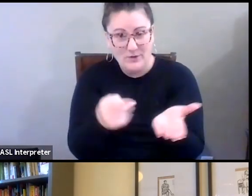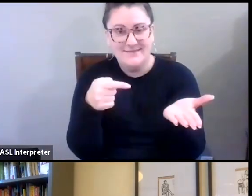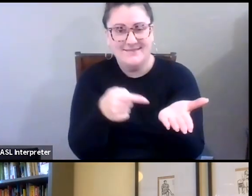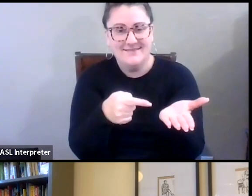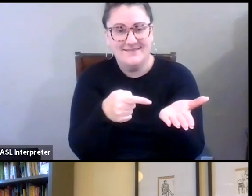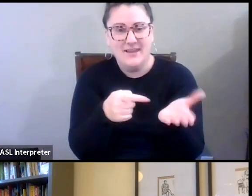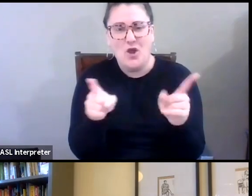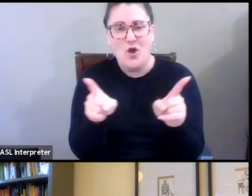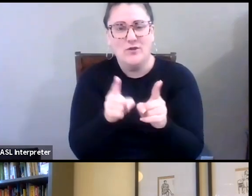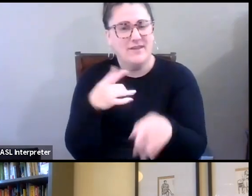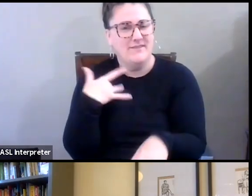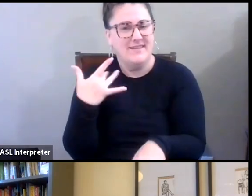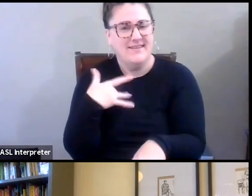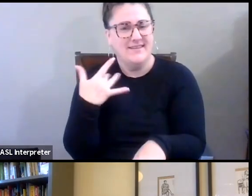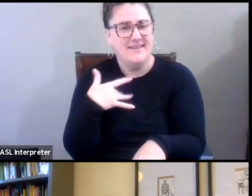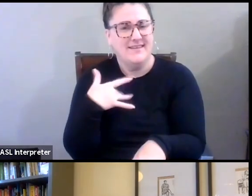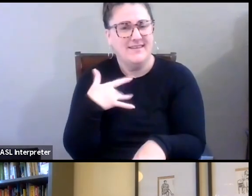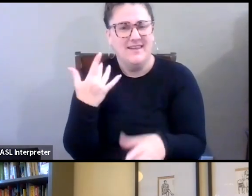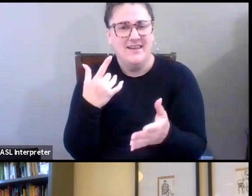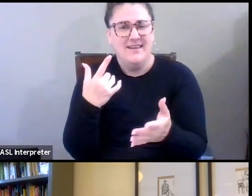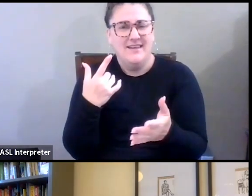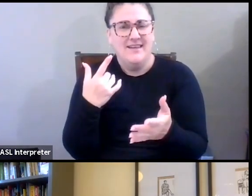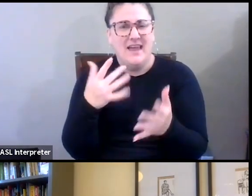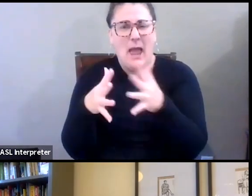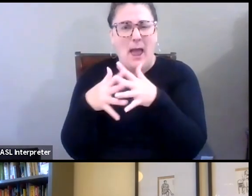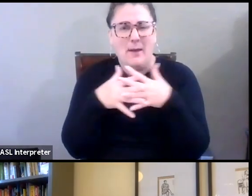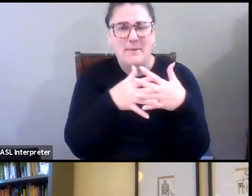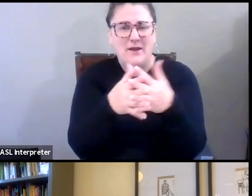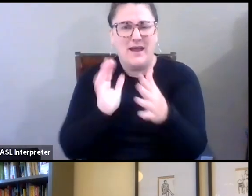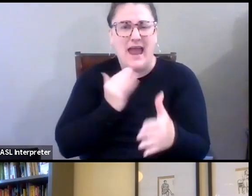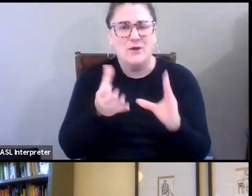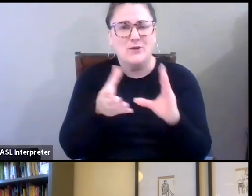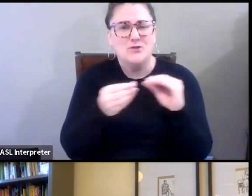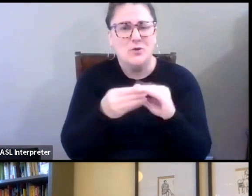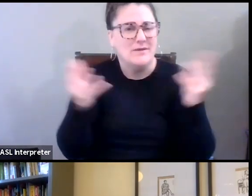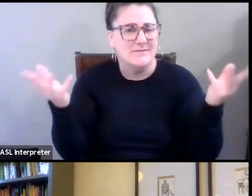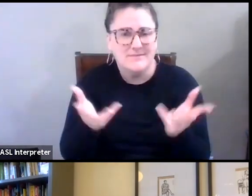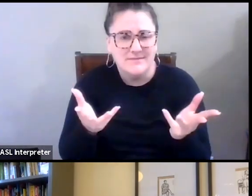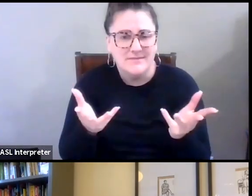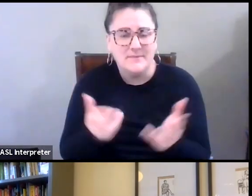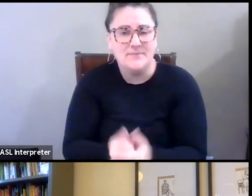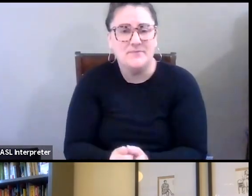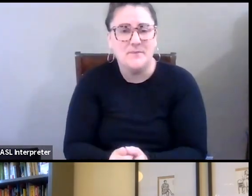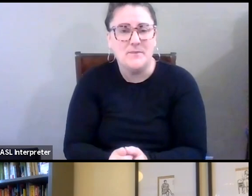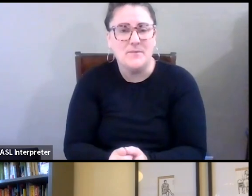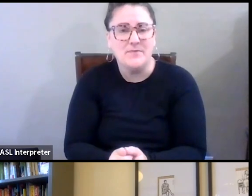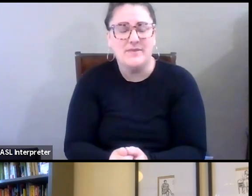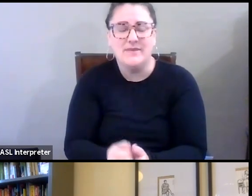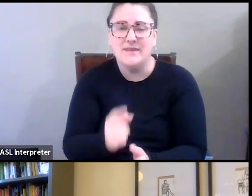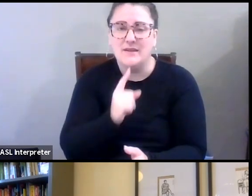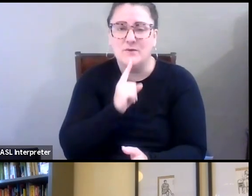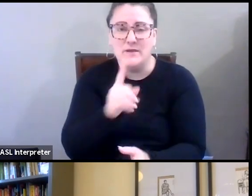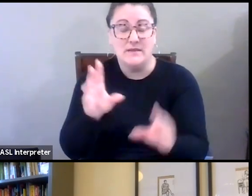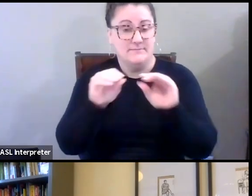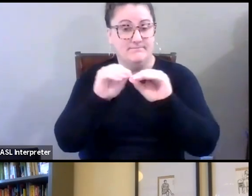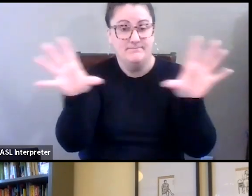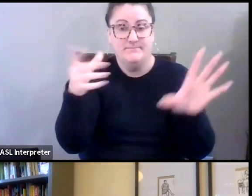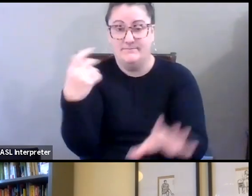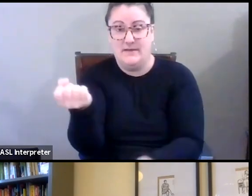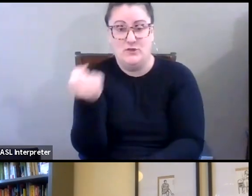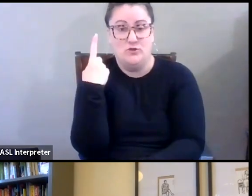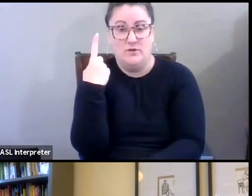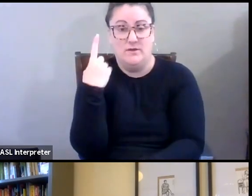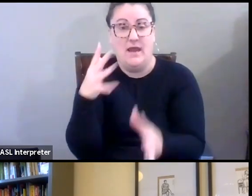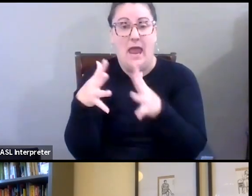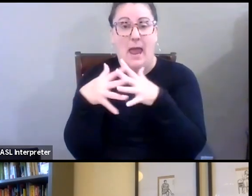had this feeling of like, what are we going to be in America? What is our story going to be? Because I had very clearly understood the way that